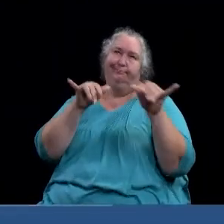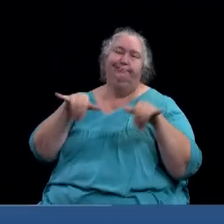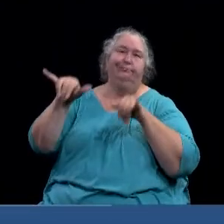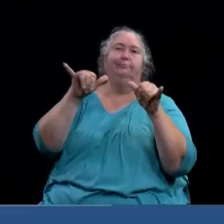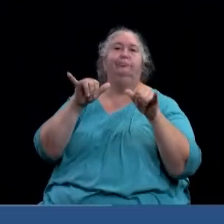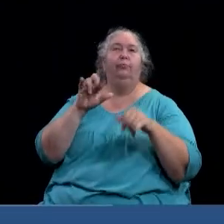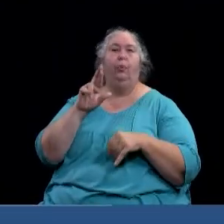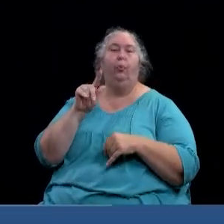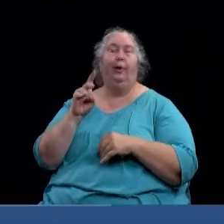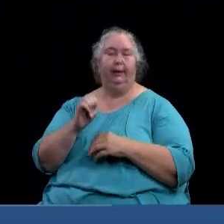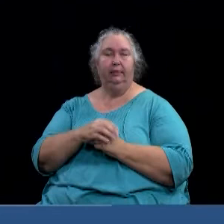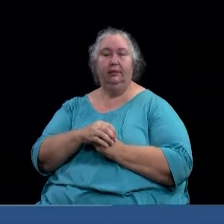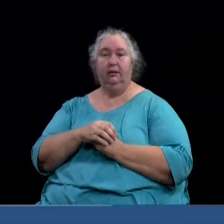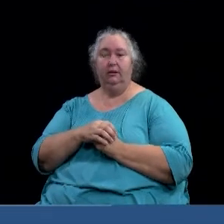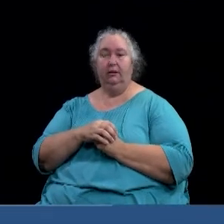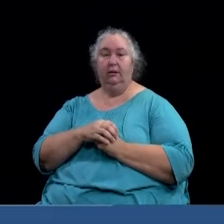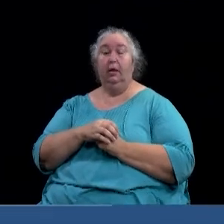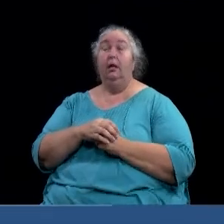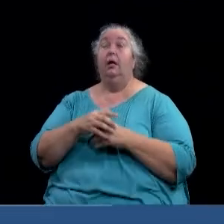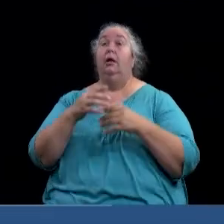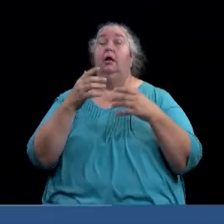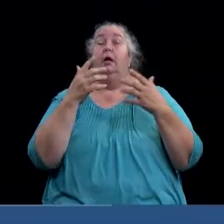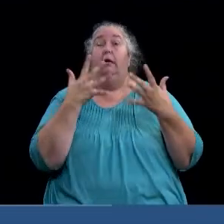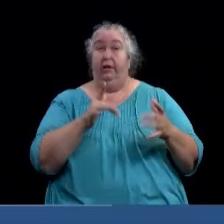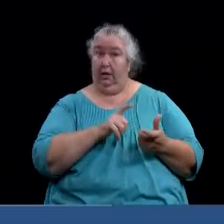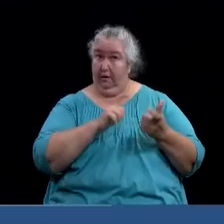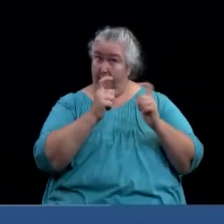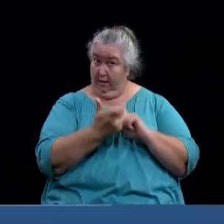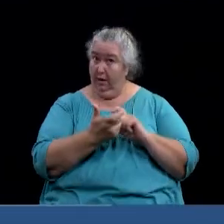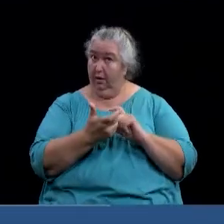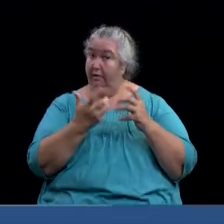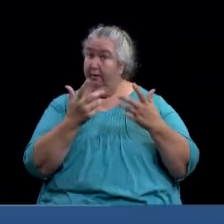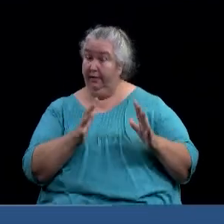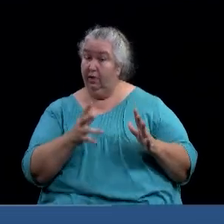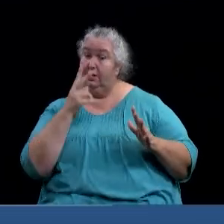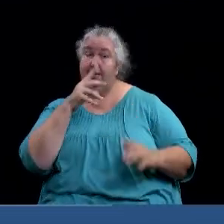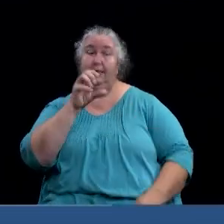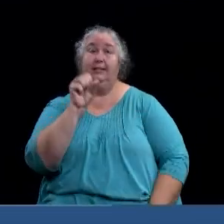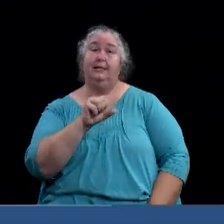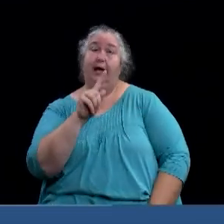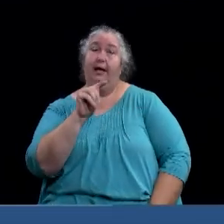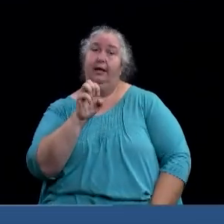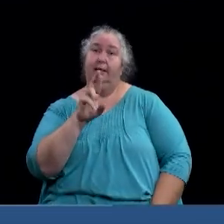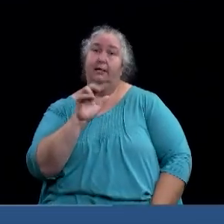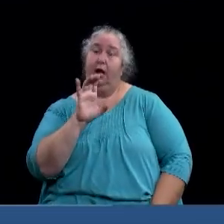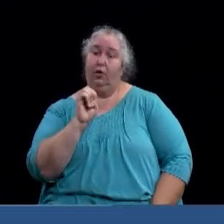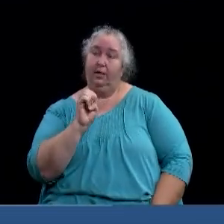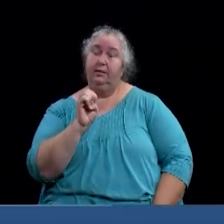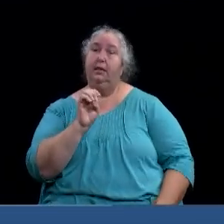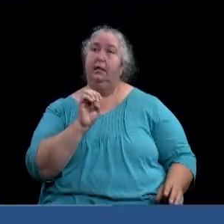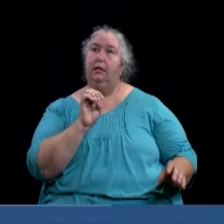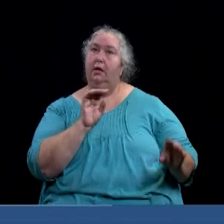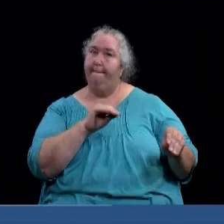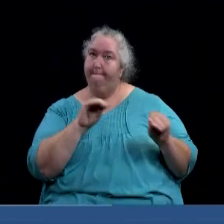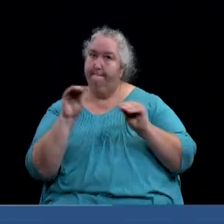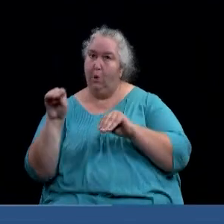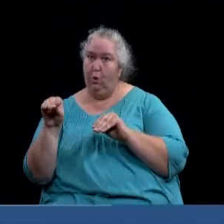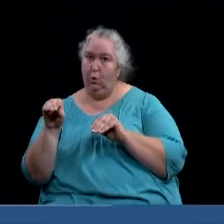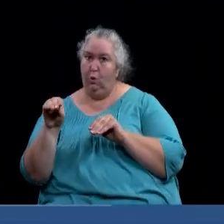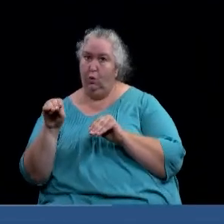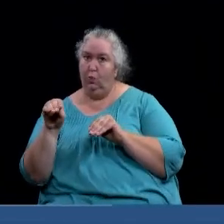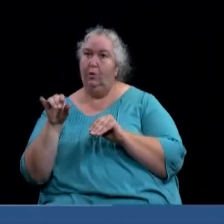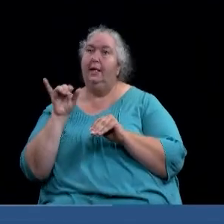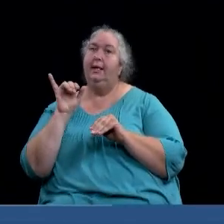you'll see that South Terrace has been moved. It will become a property that will now be listed under Waco Public